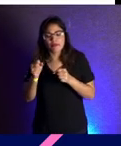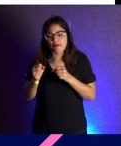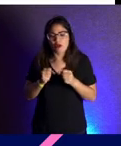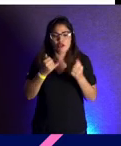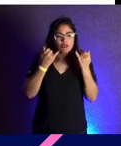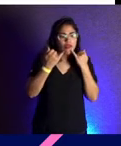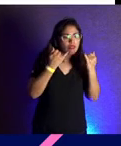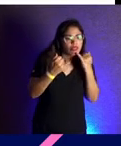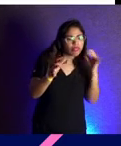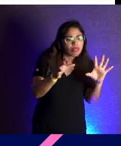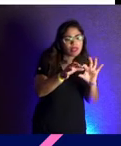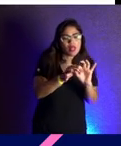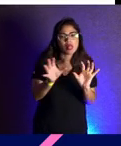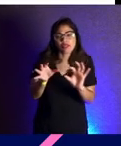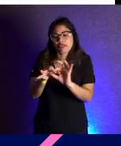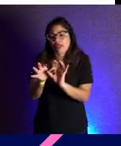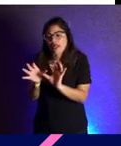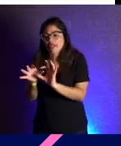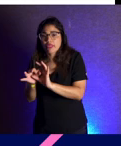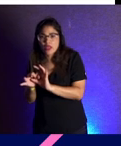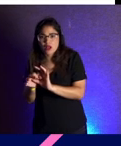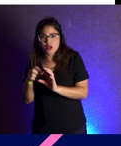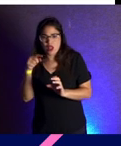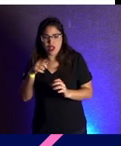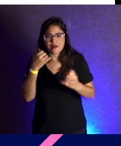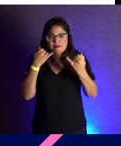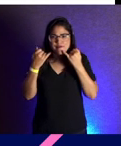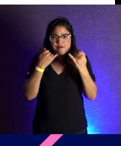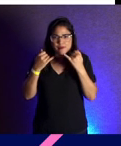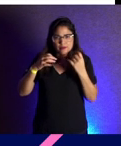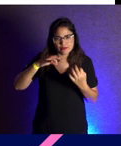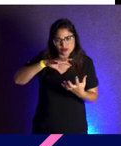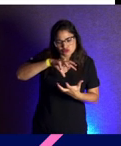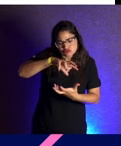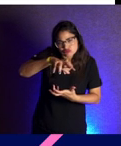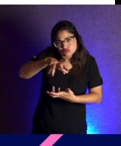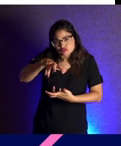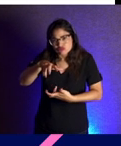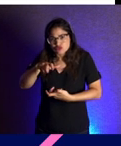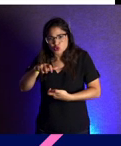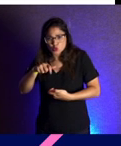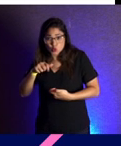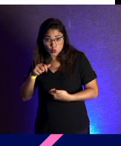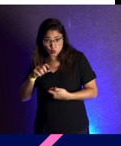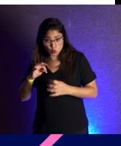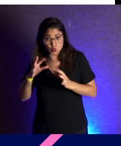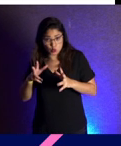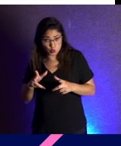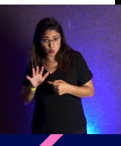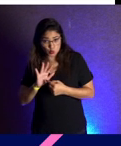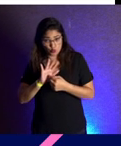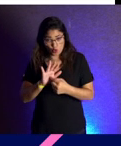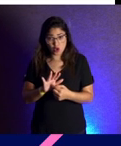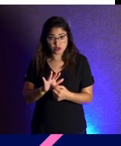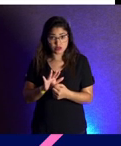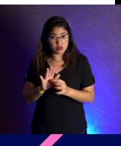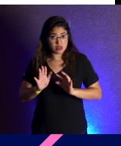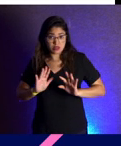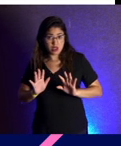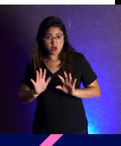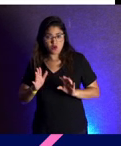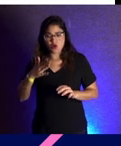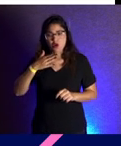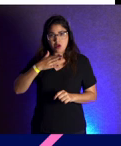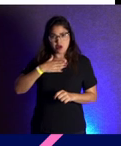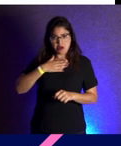does your source represent all of the universe? Is it talking about all of the stuff? Does it only represent a much of it in the rest of the